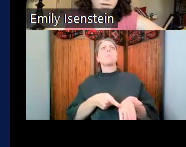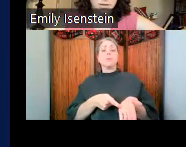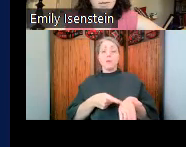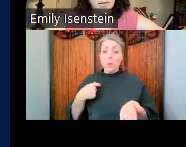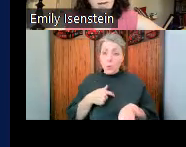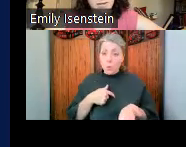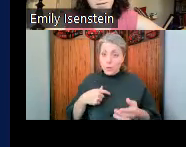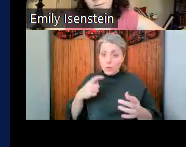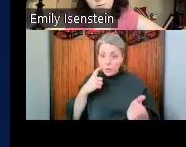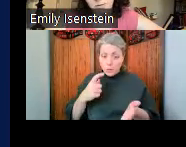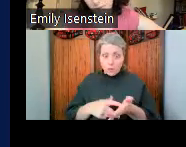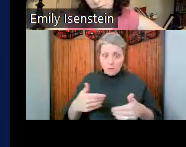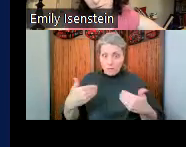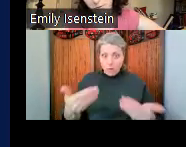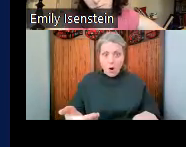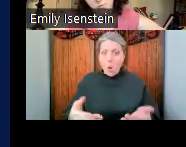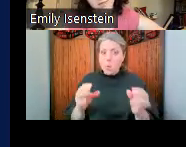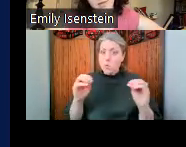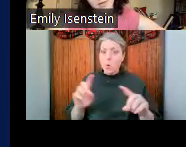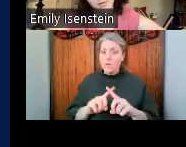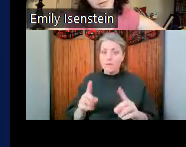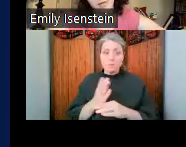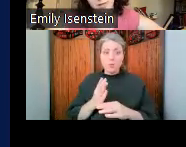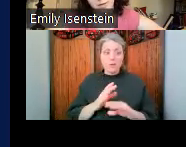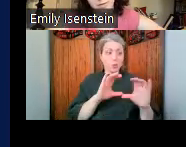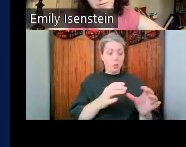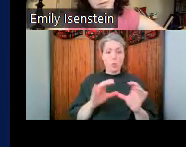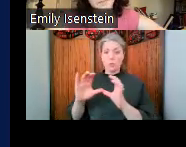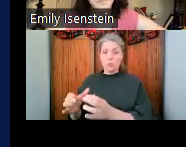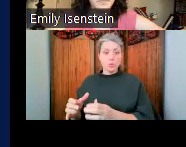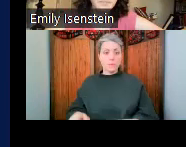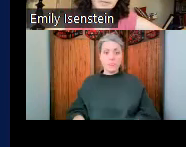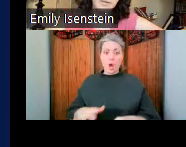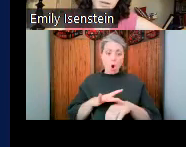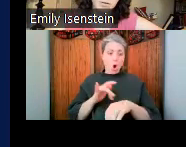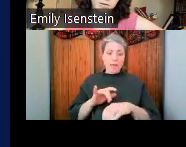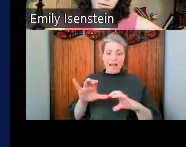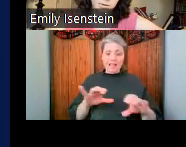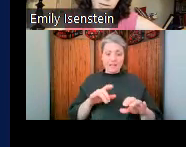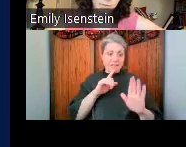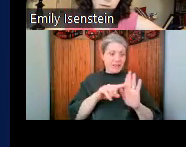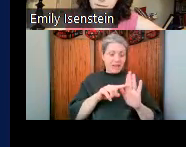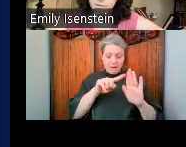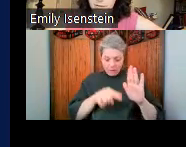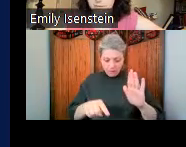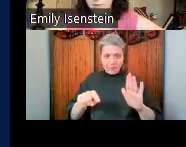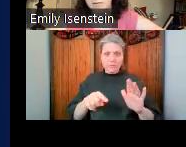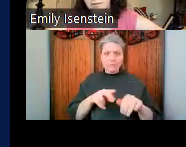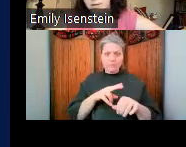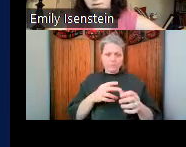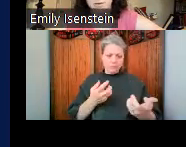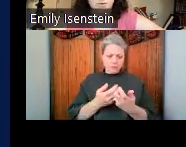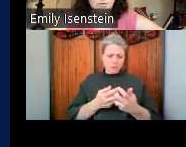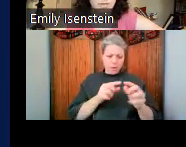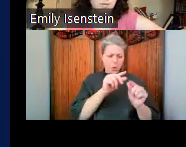so far is that there's no difference between the groups in that early negative activity. Later on, though, in that positive activity you